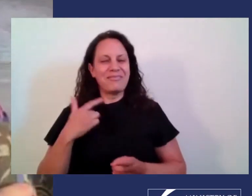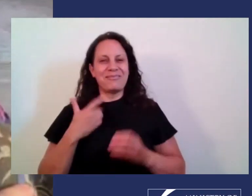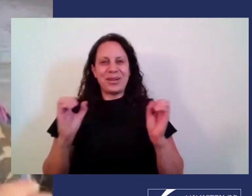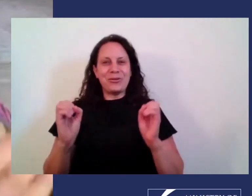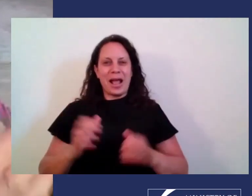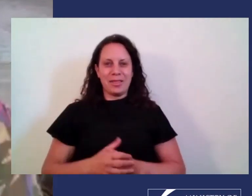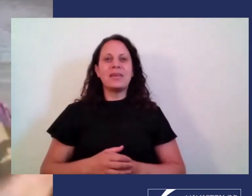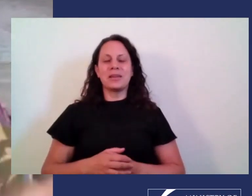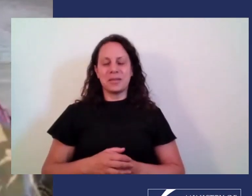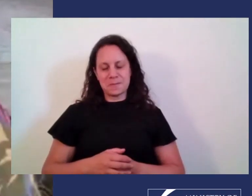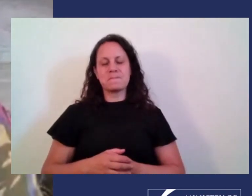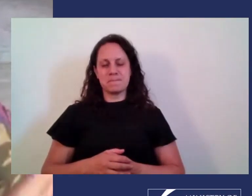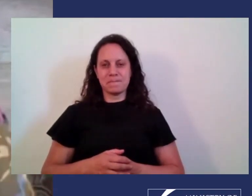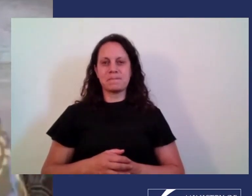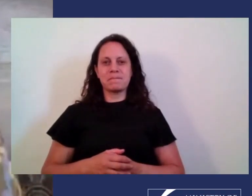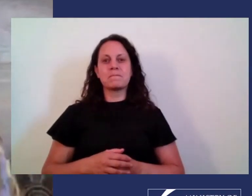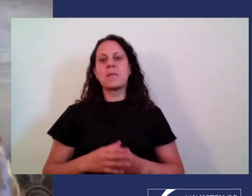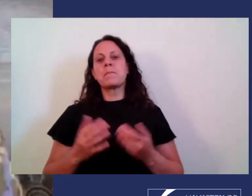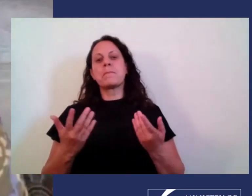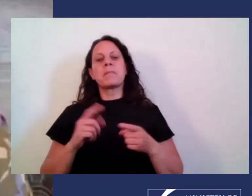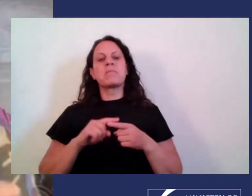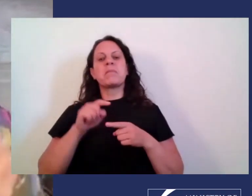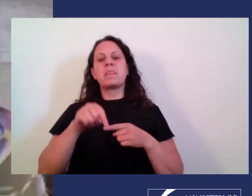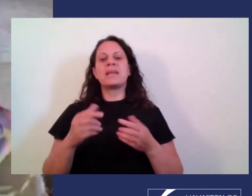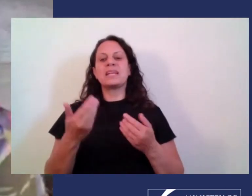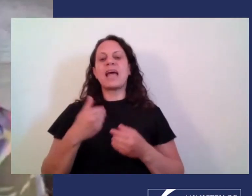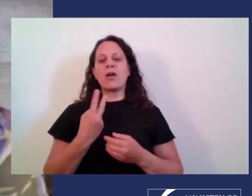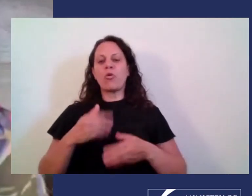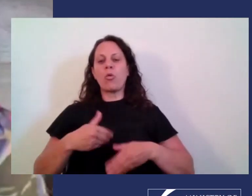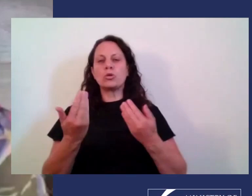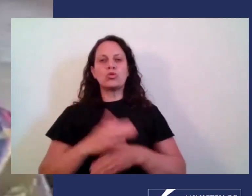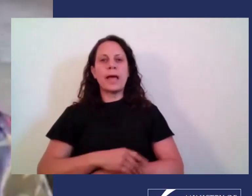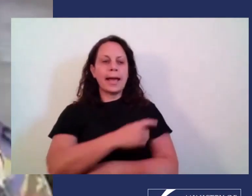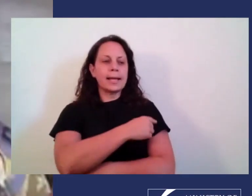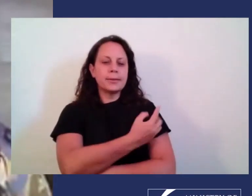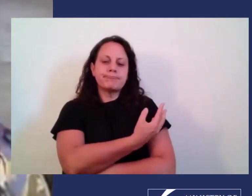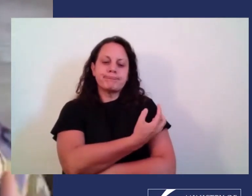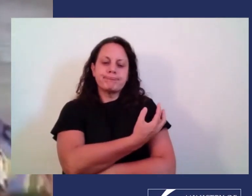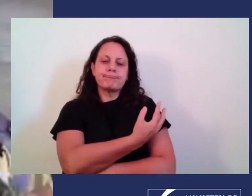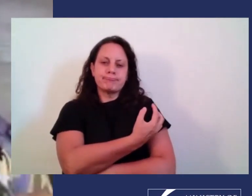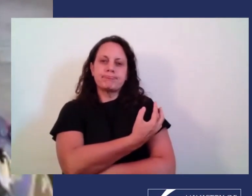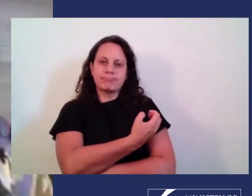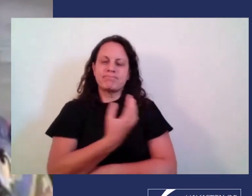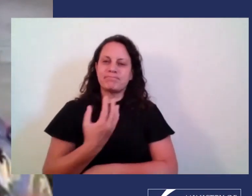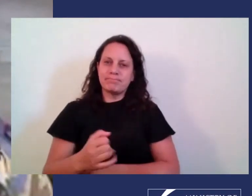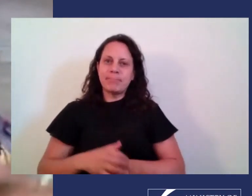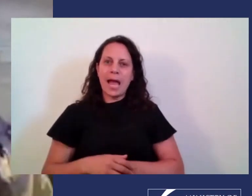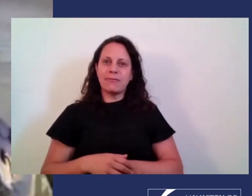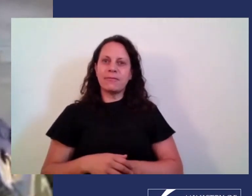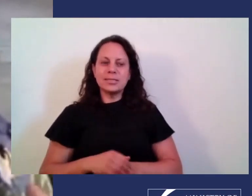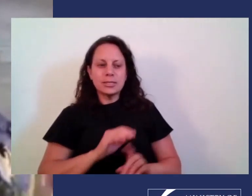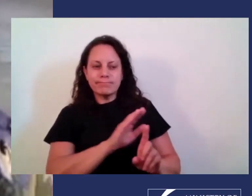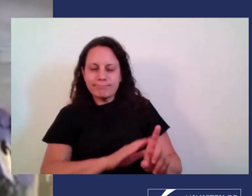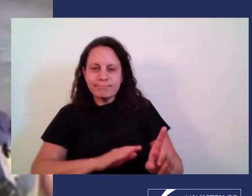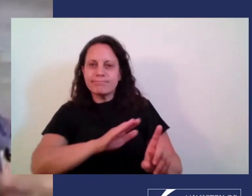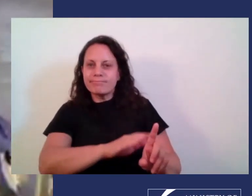is quite sore, often the next day or the day after. And you can reassure them, depending on their age and stage, if they're